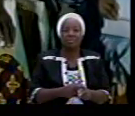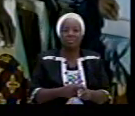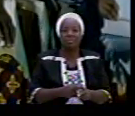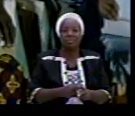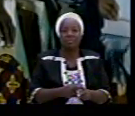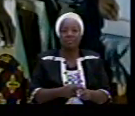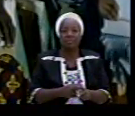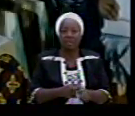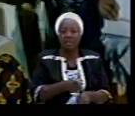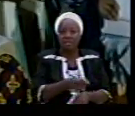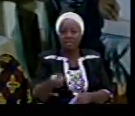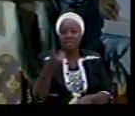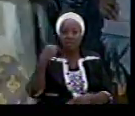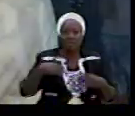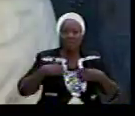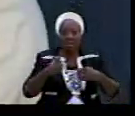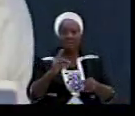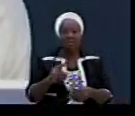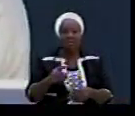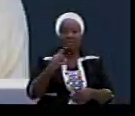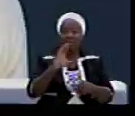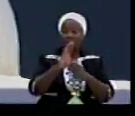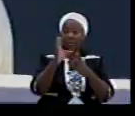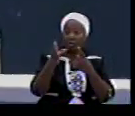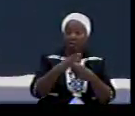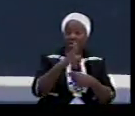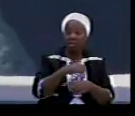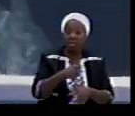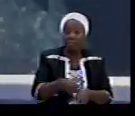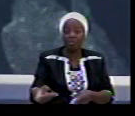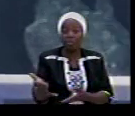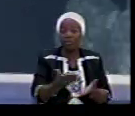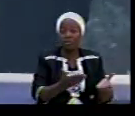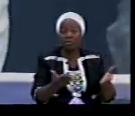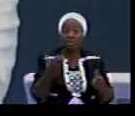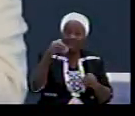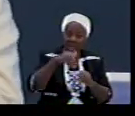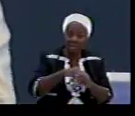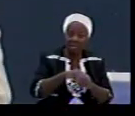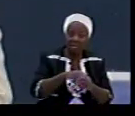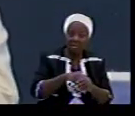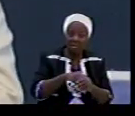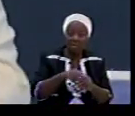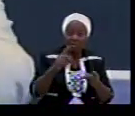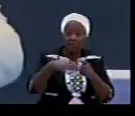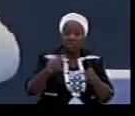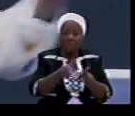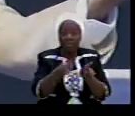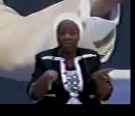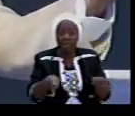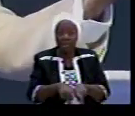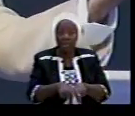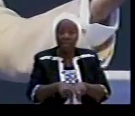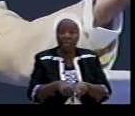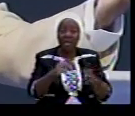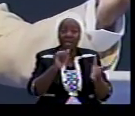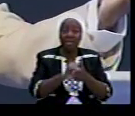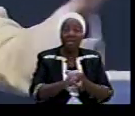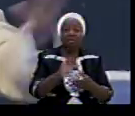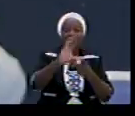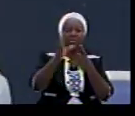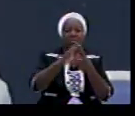They were healed. The condition they brought in to the place, that condition